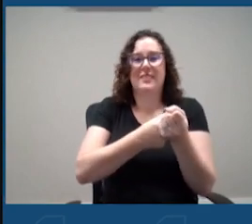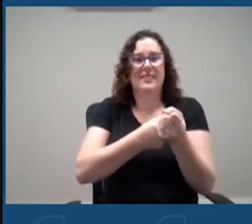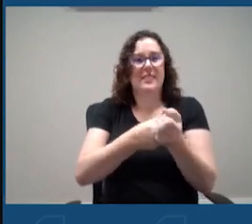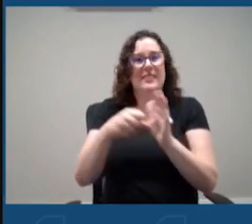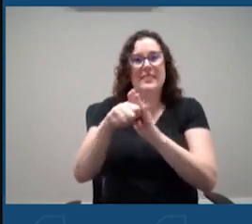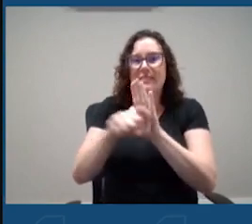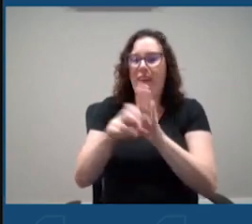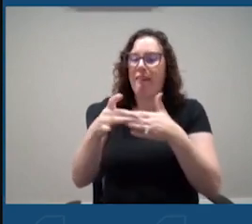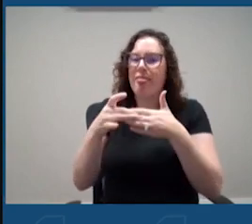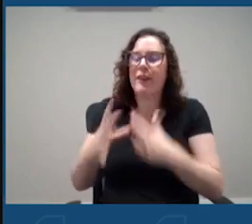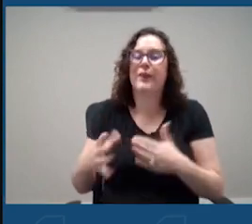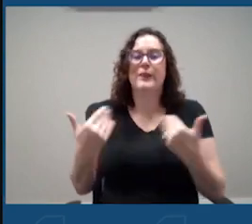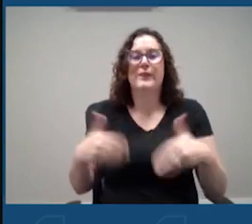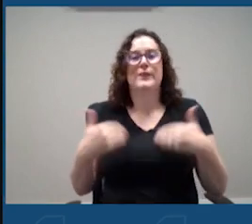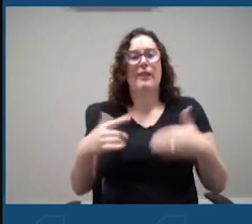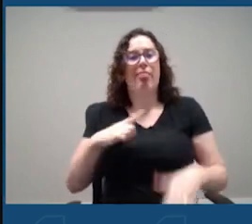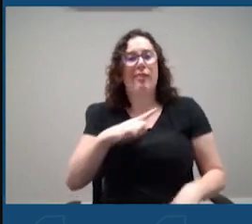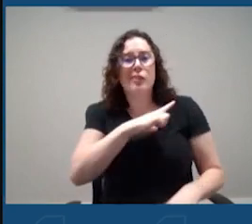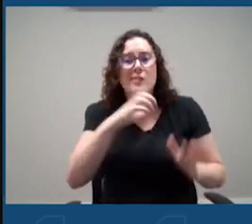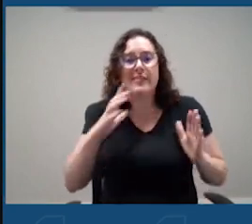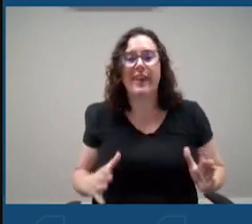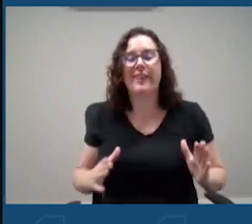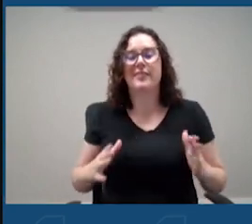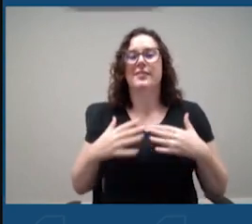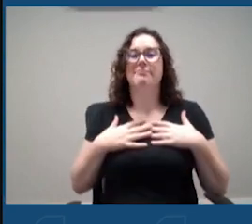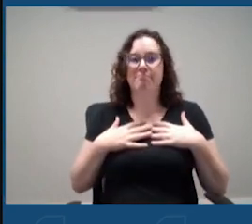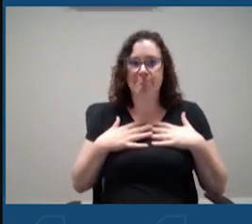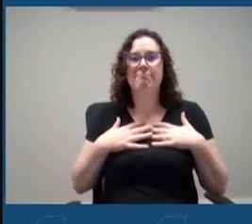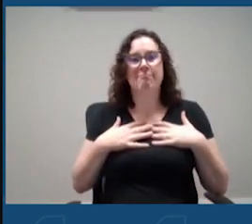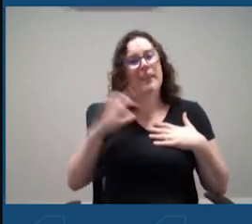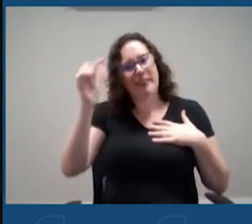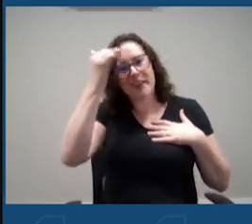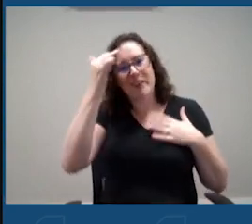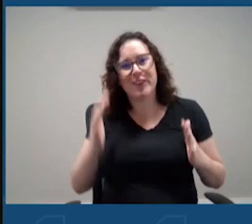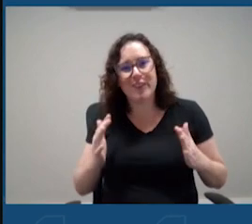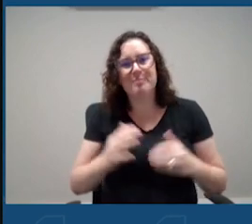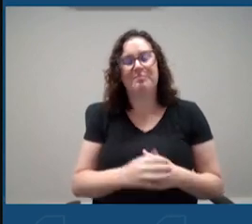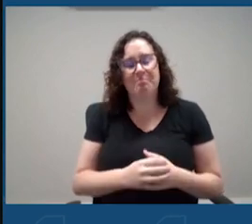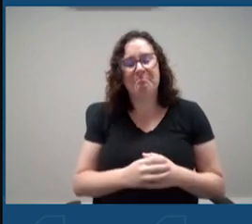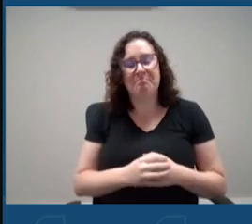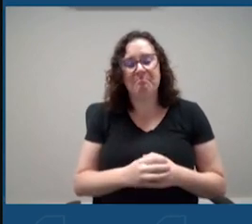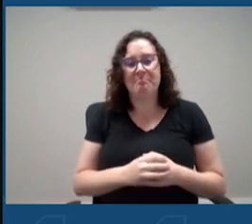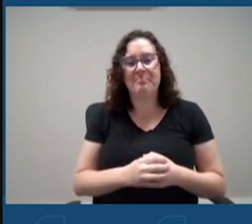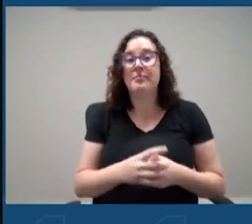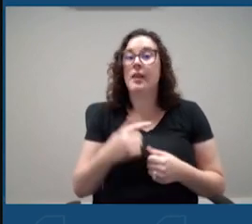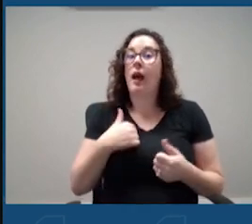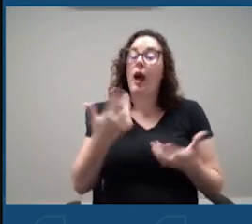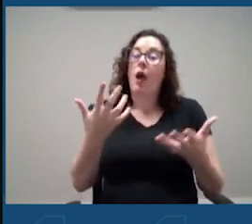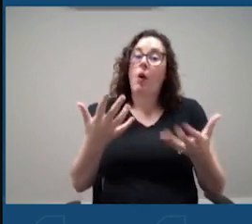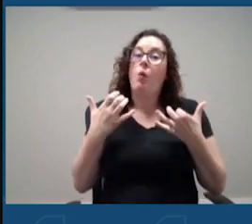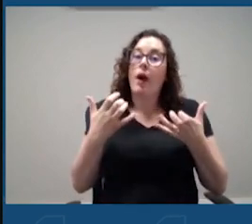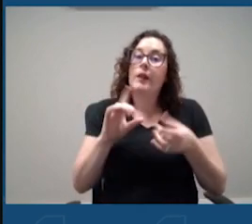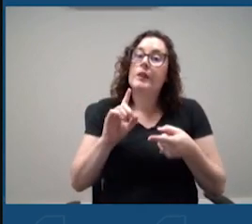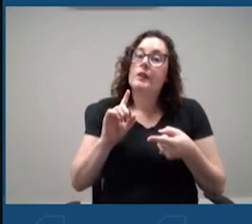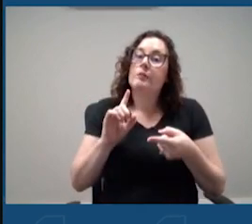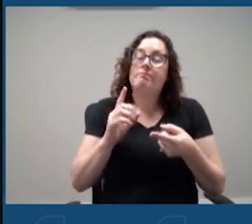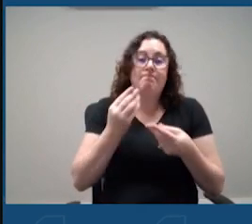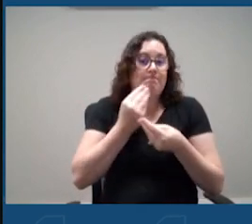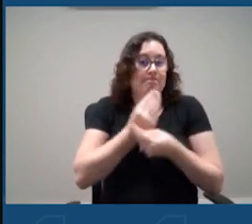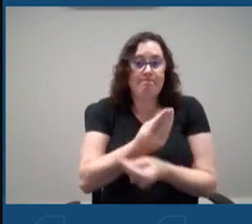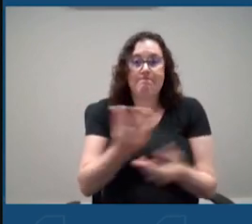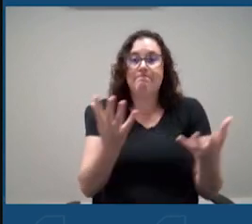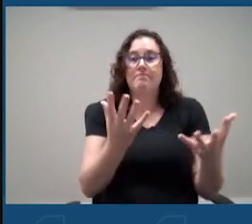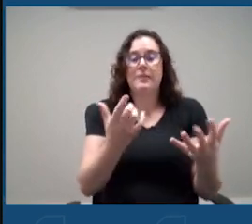leaders, legislators, and the governor. I just wanted to say that I think